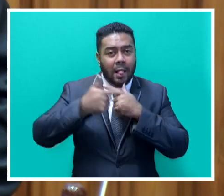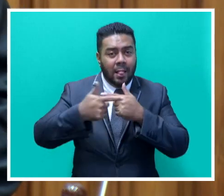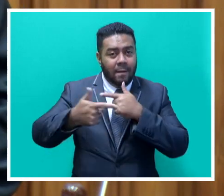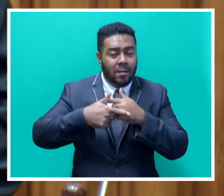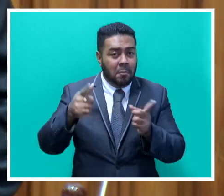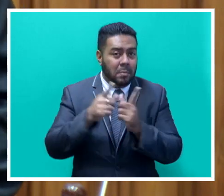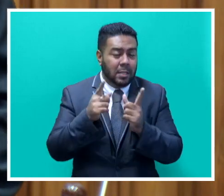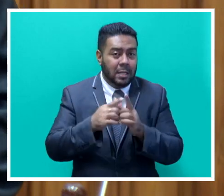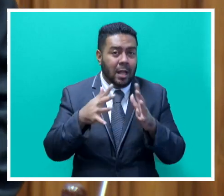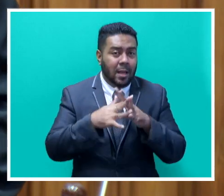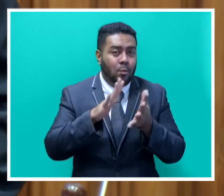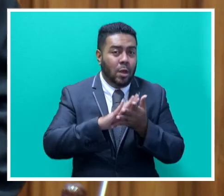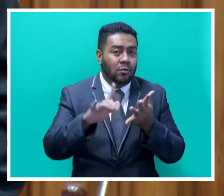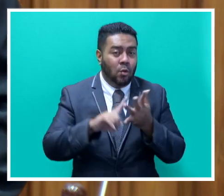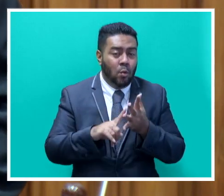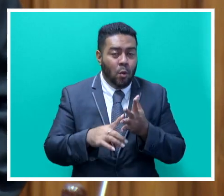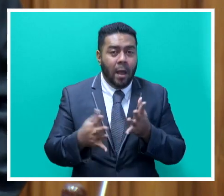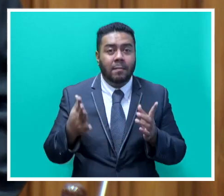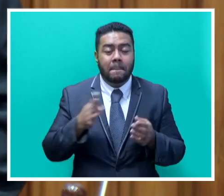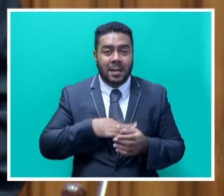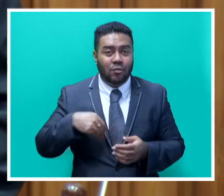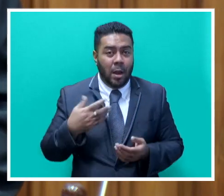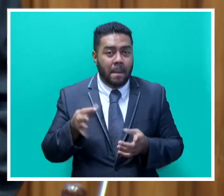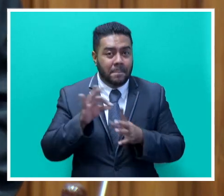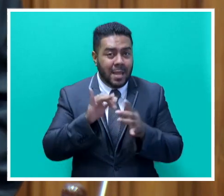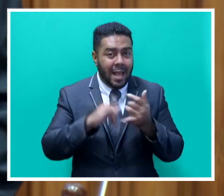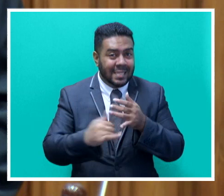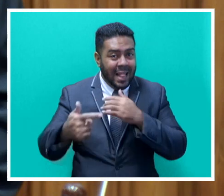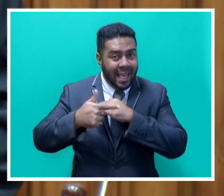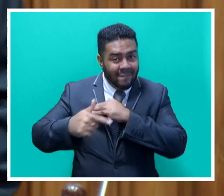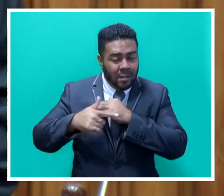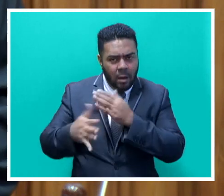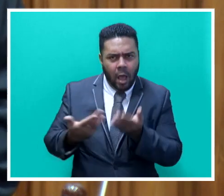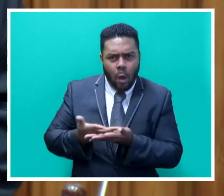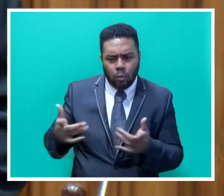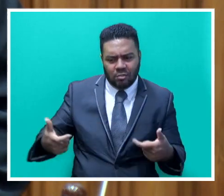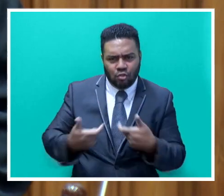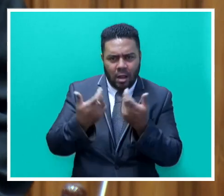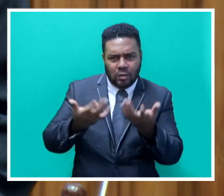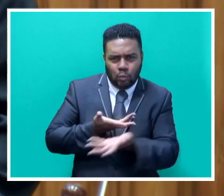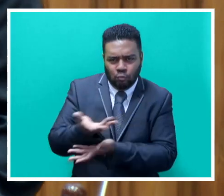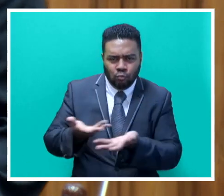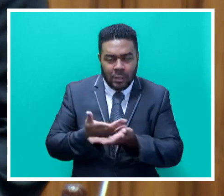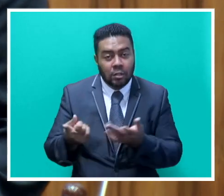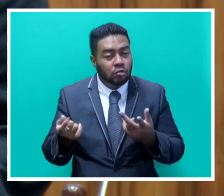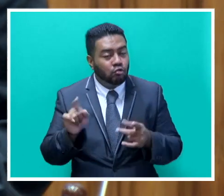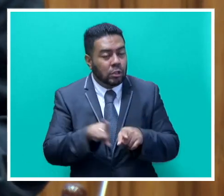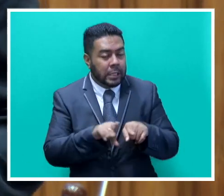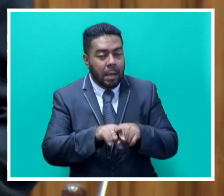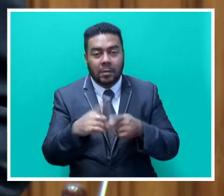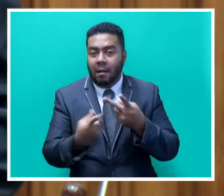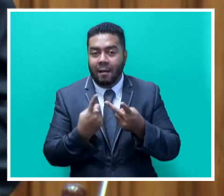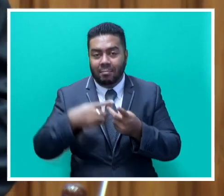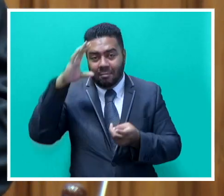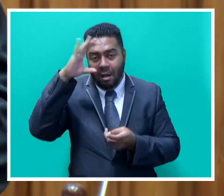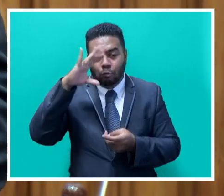UN agencies at ministerial or permanent secretary level are where we share our challenges, just like the other countries do, and then they